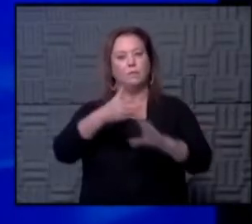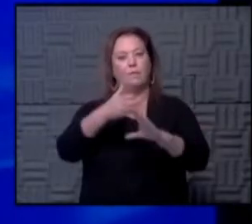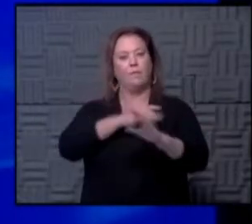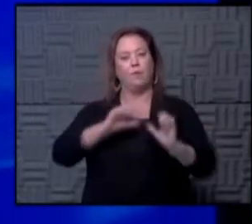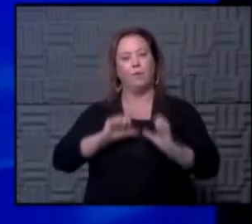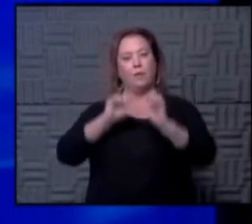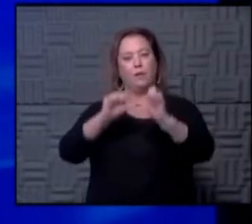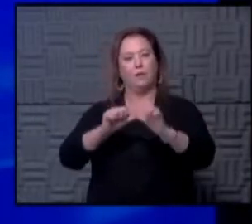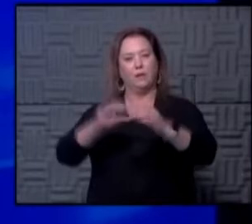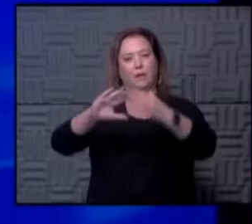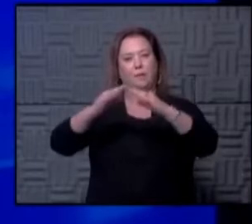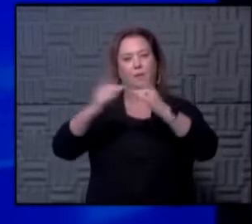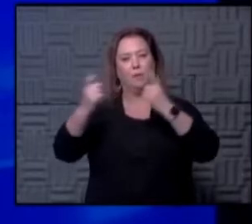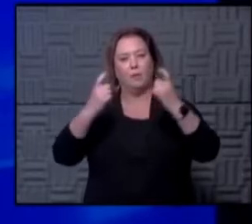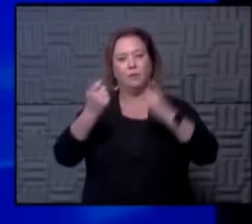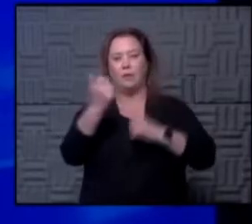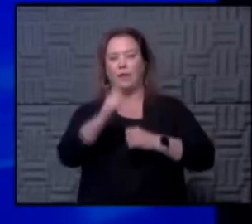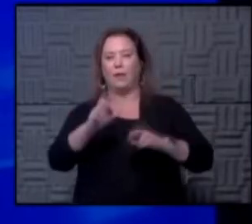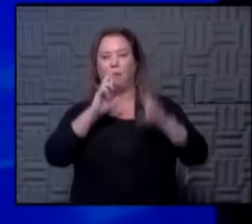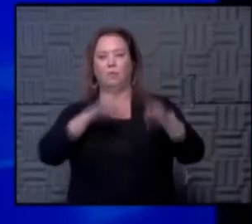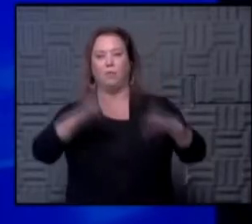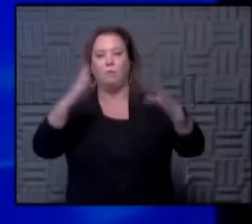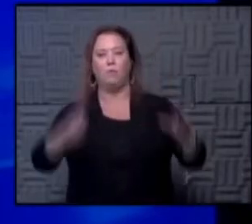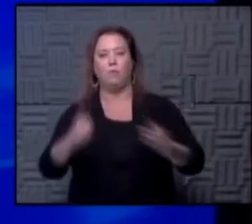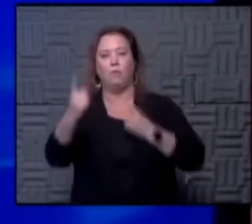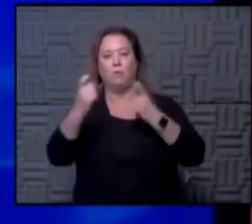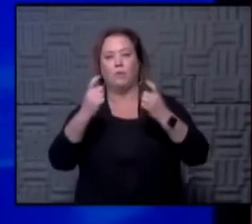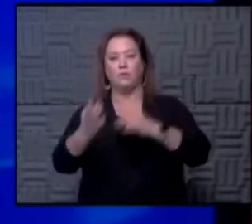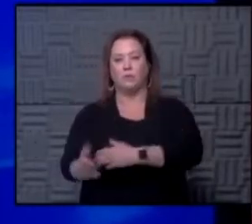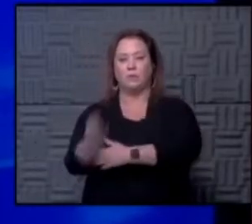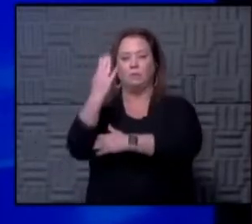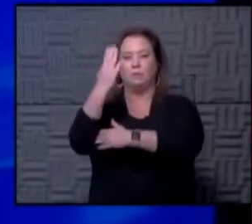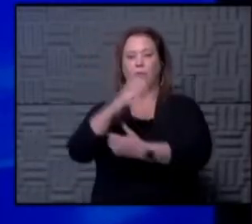jump into community questions, are there any reporter questions this morning?